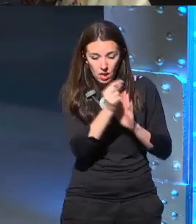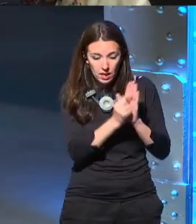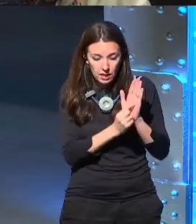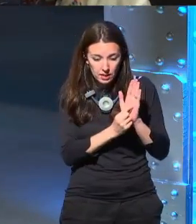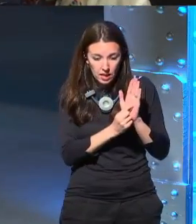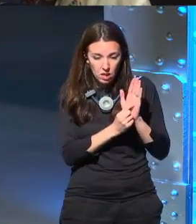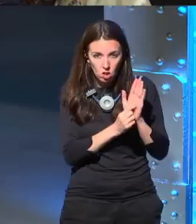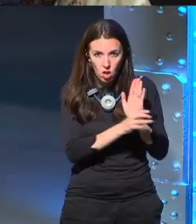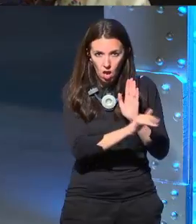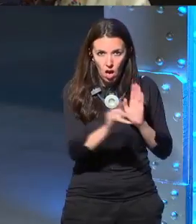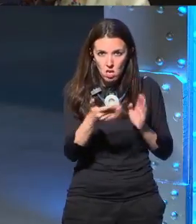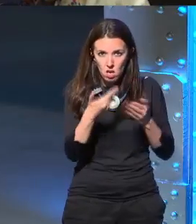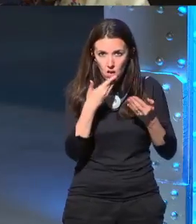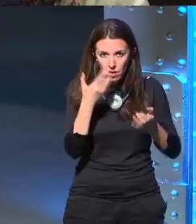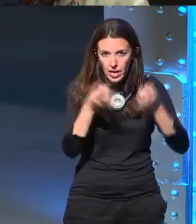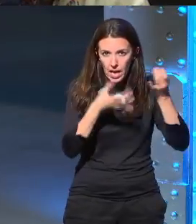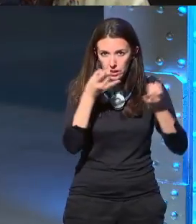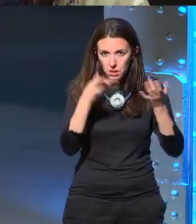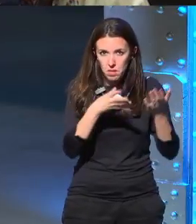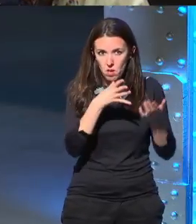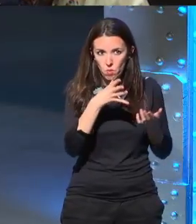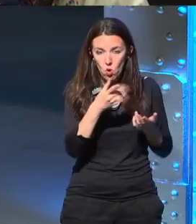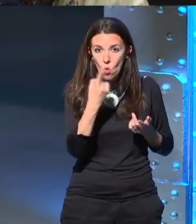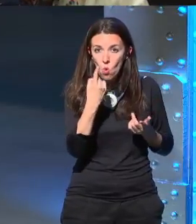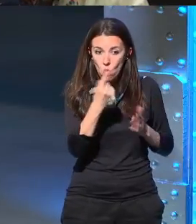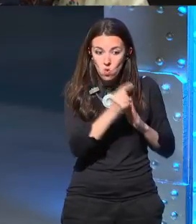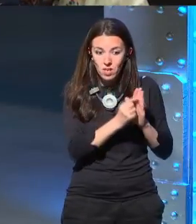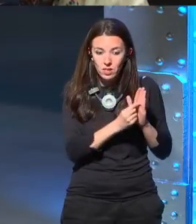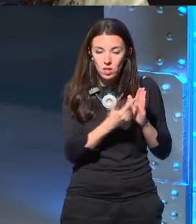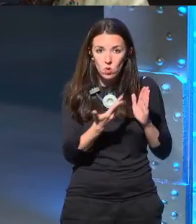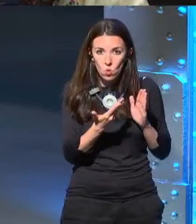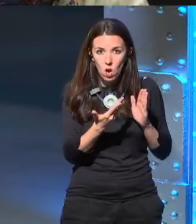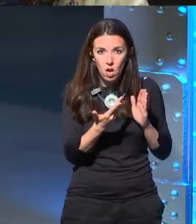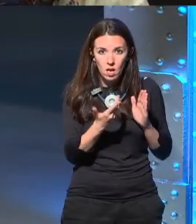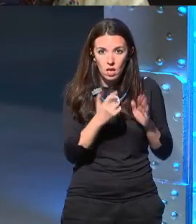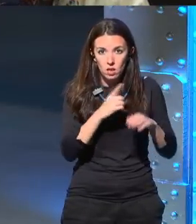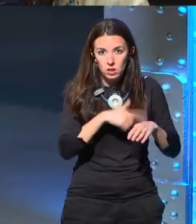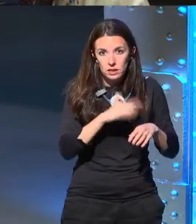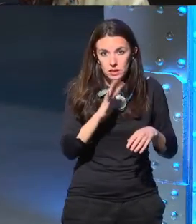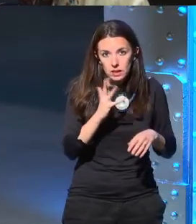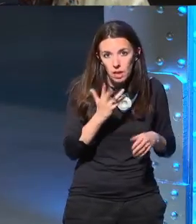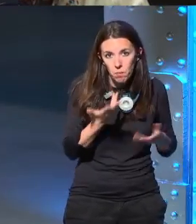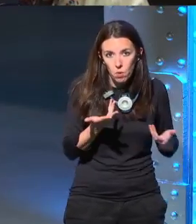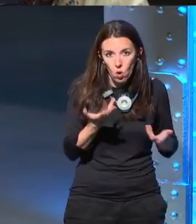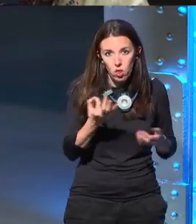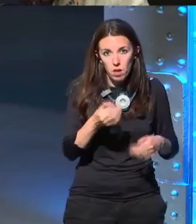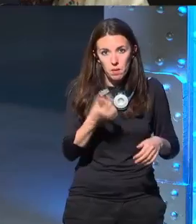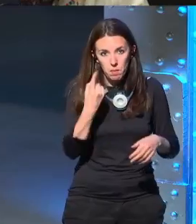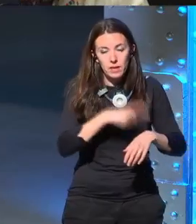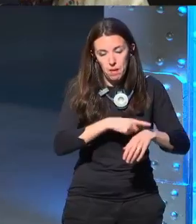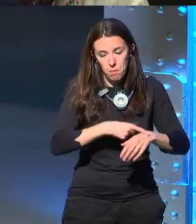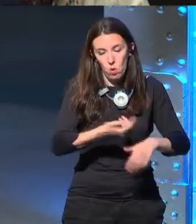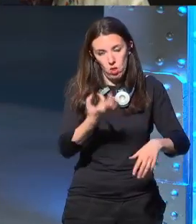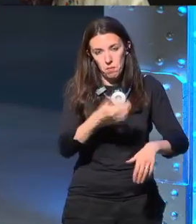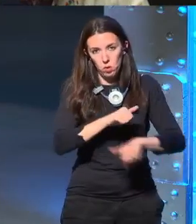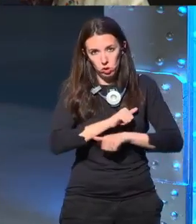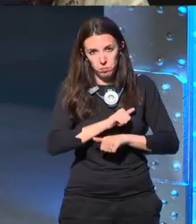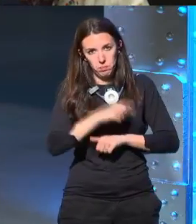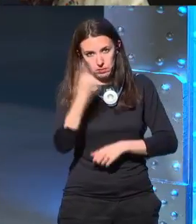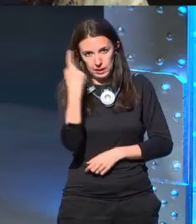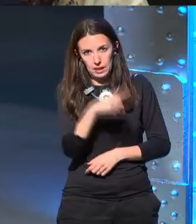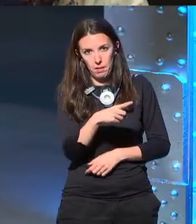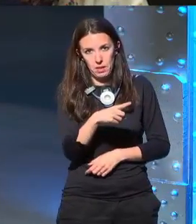the criteria, the elements of creativity, and I think one of the elements of creativity is time as